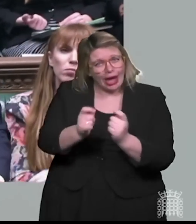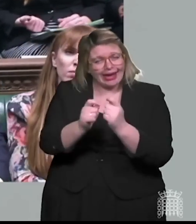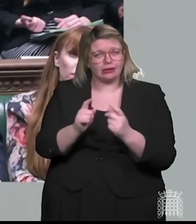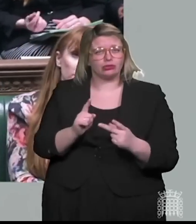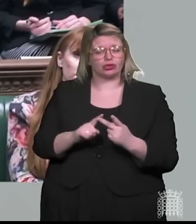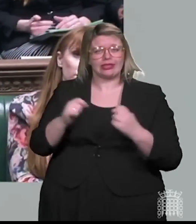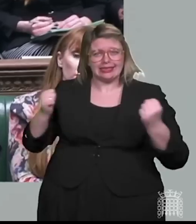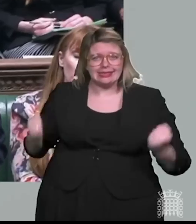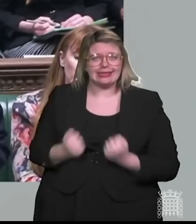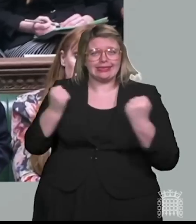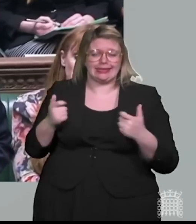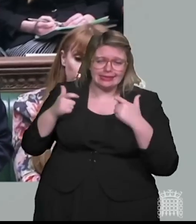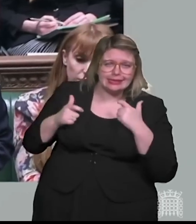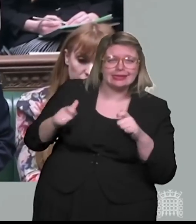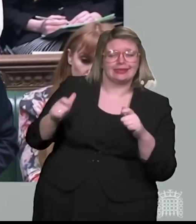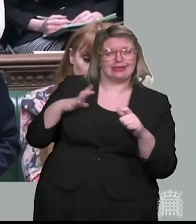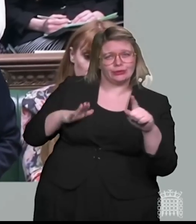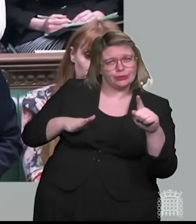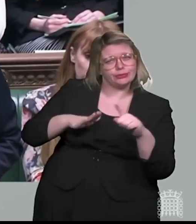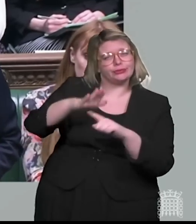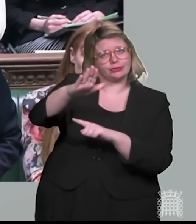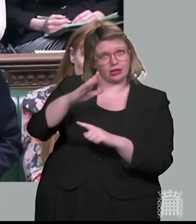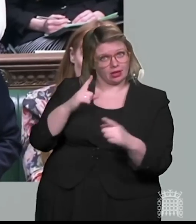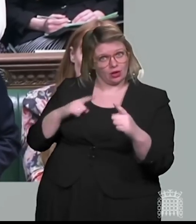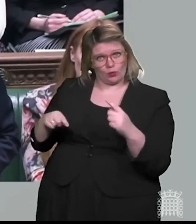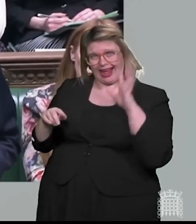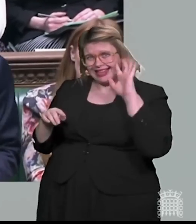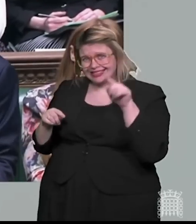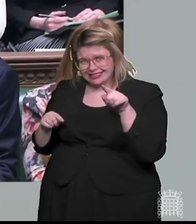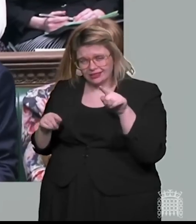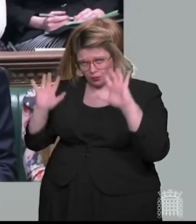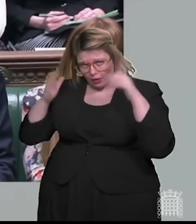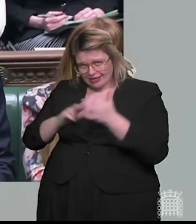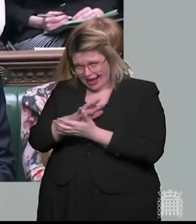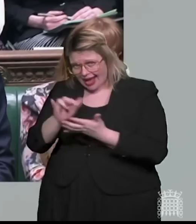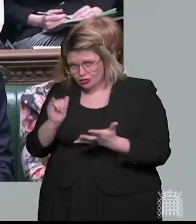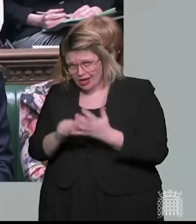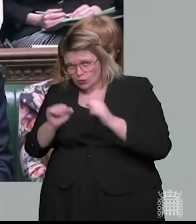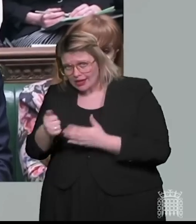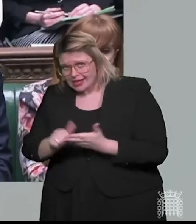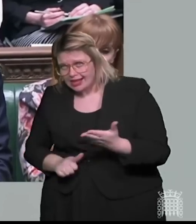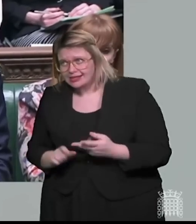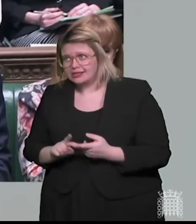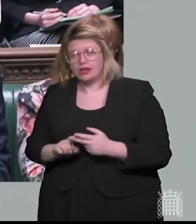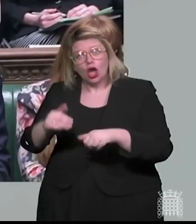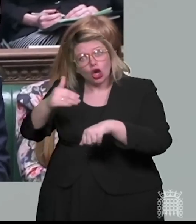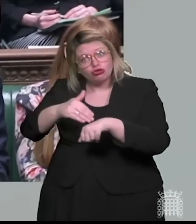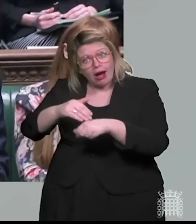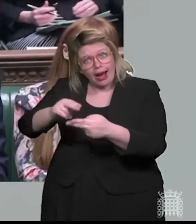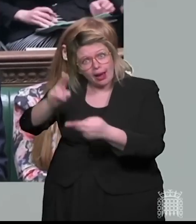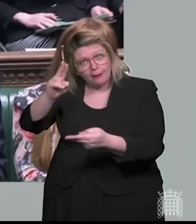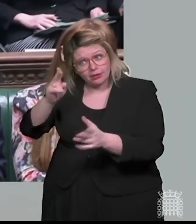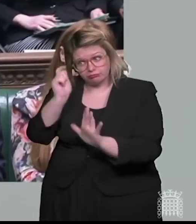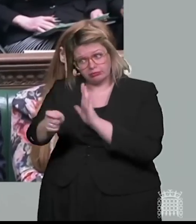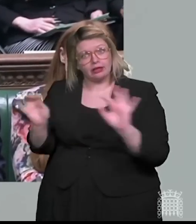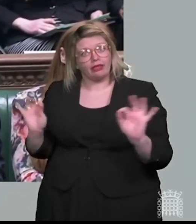success. Anyone listening to this and worried about NHS waiting lists? Any about crime? It's about crime going unpunished.